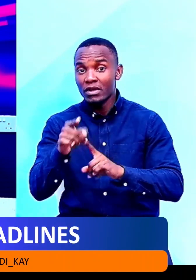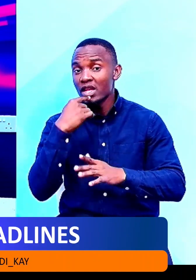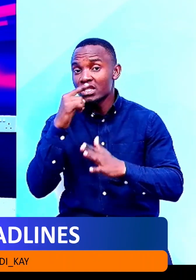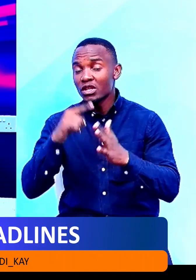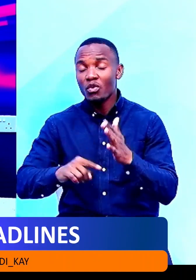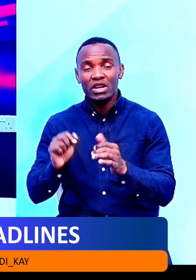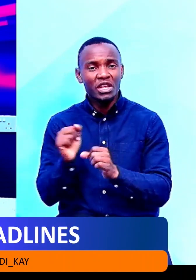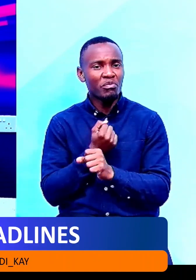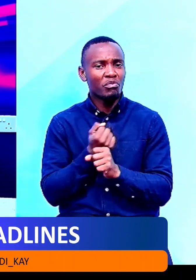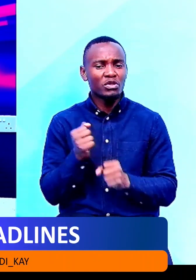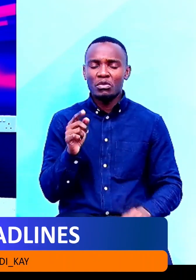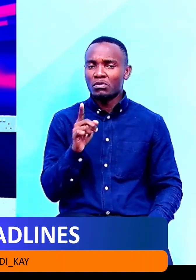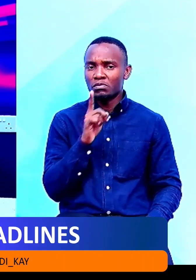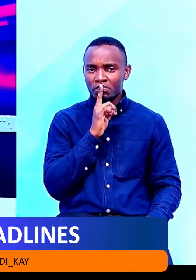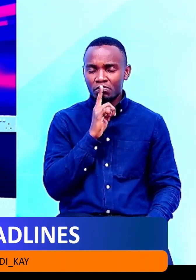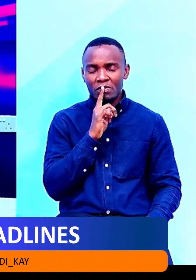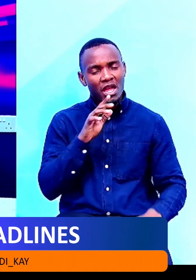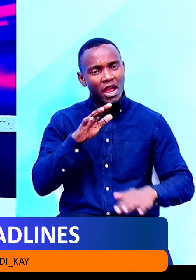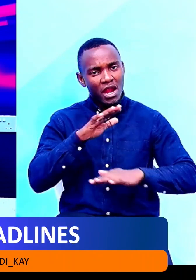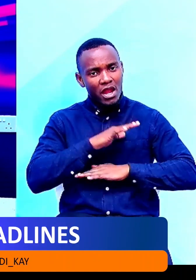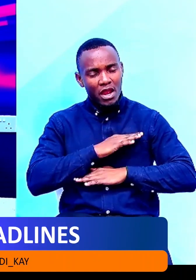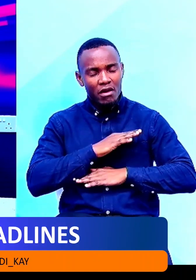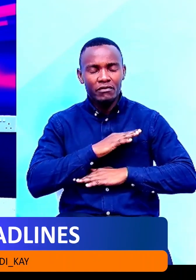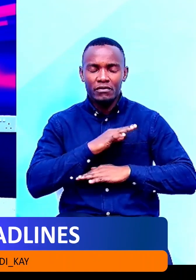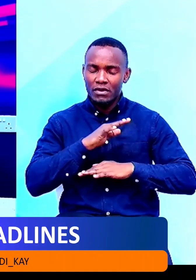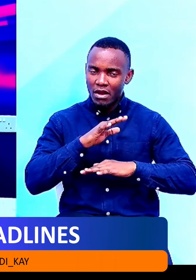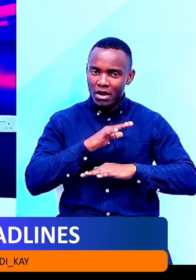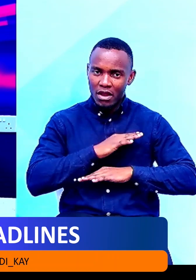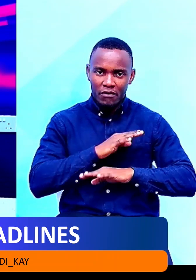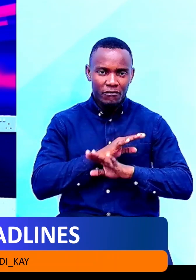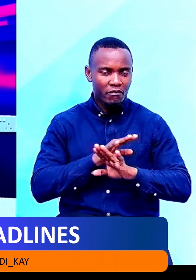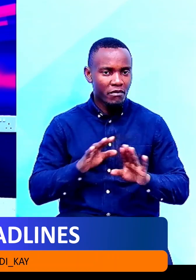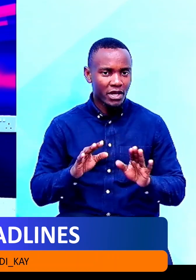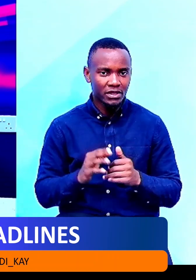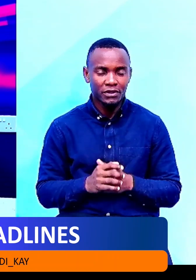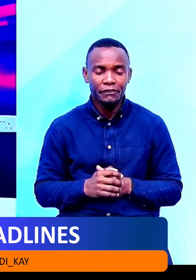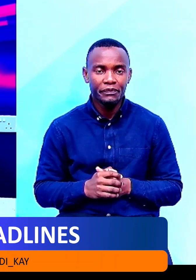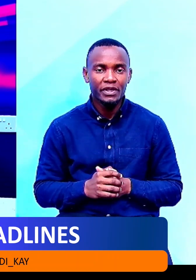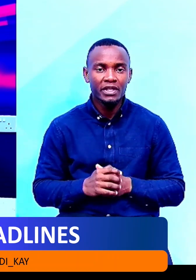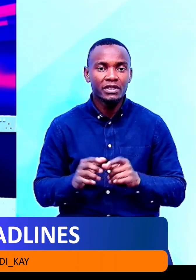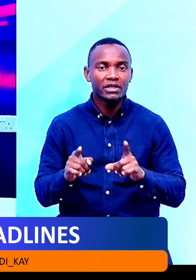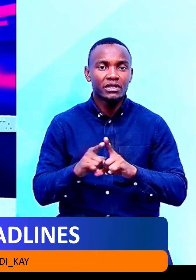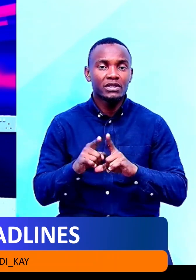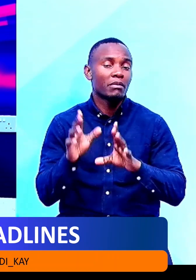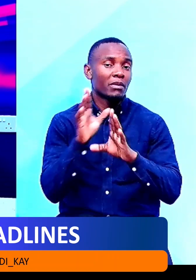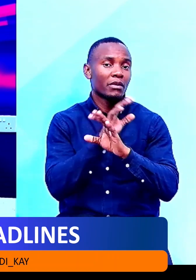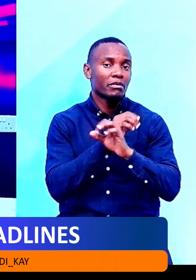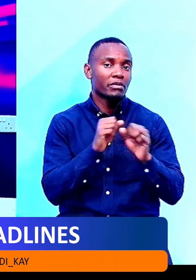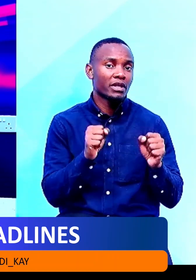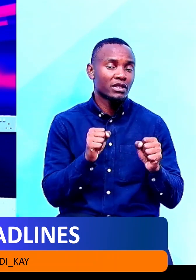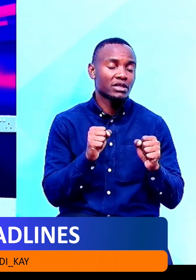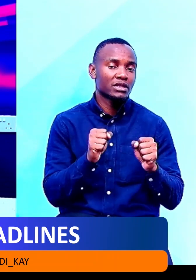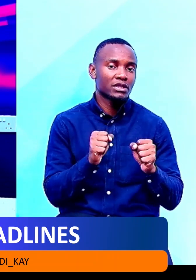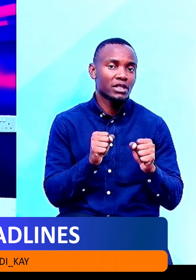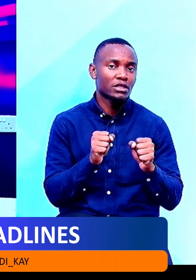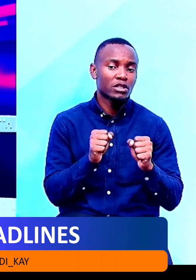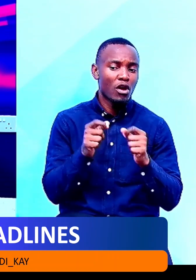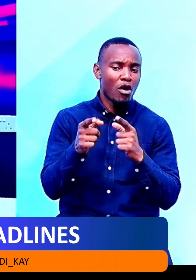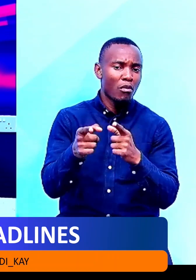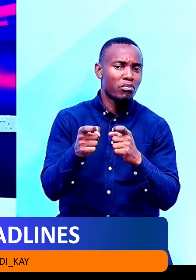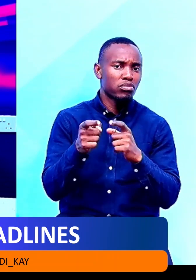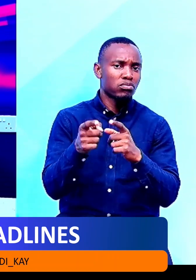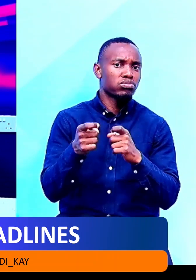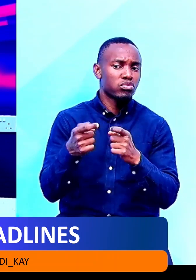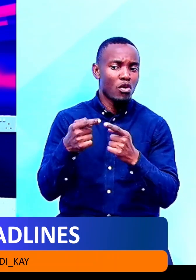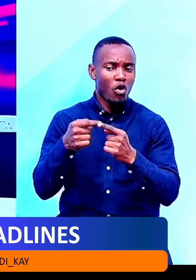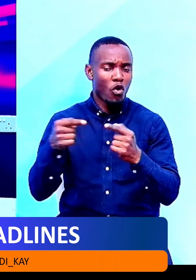and enough is enough. And the president further fired at his detractors, questioning why